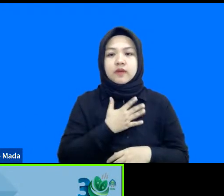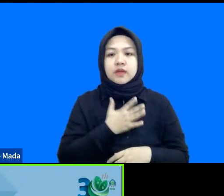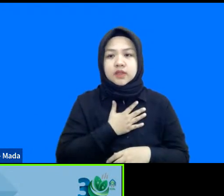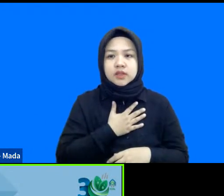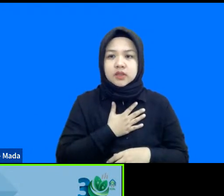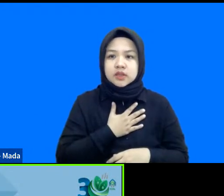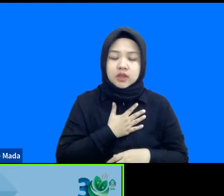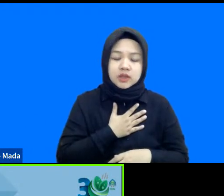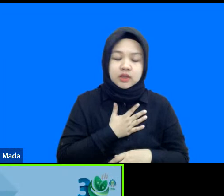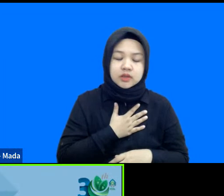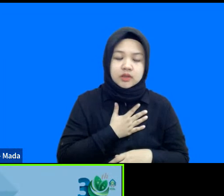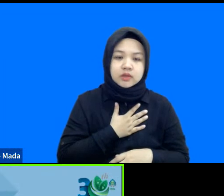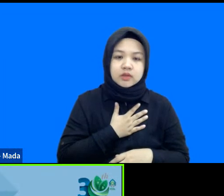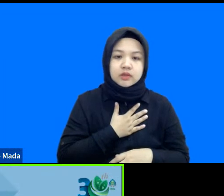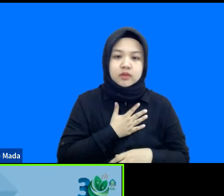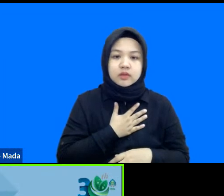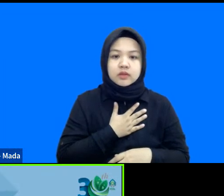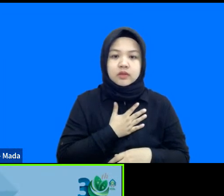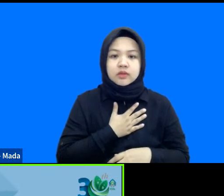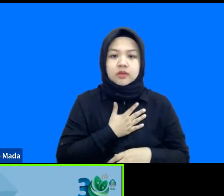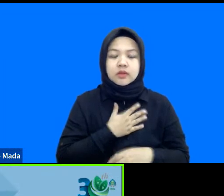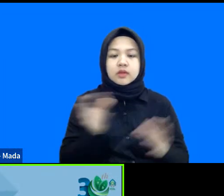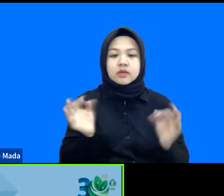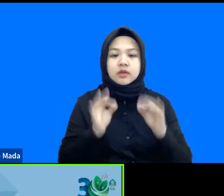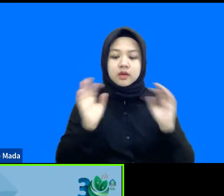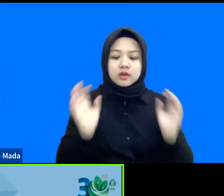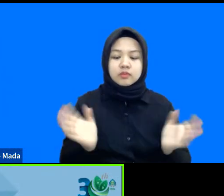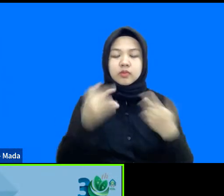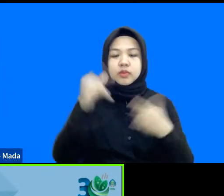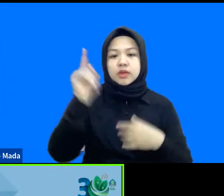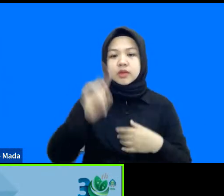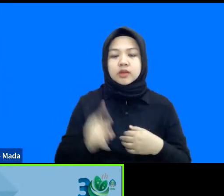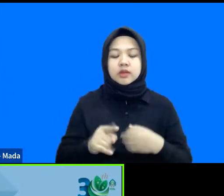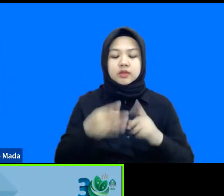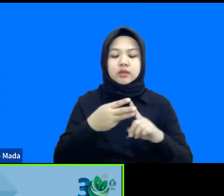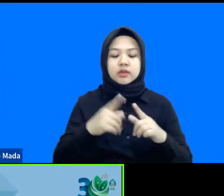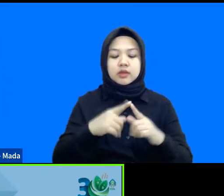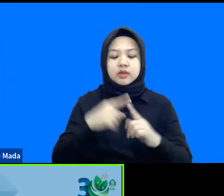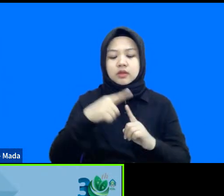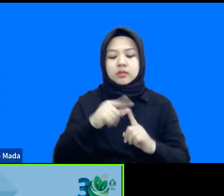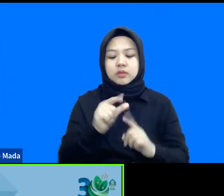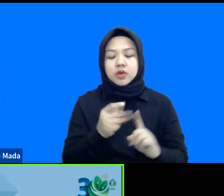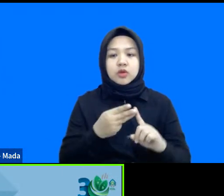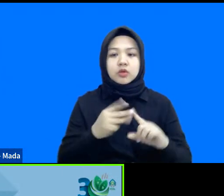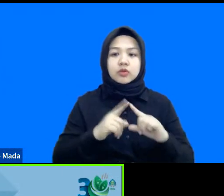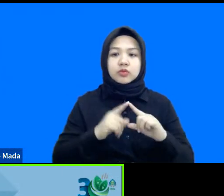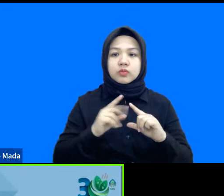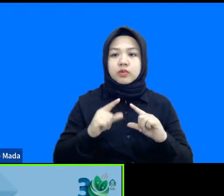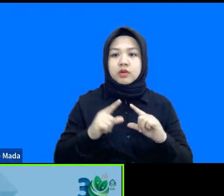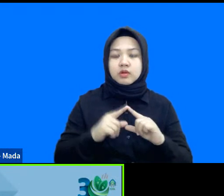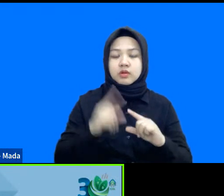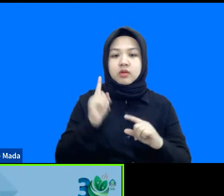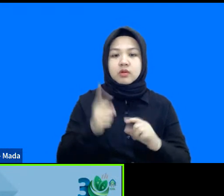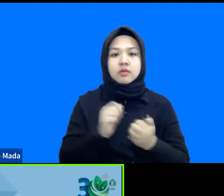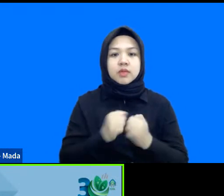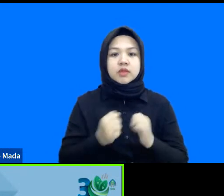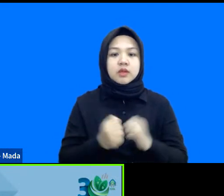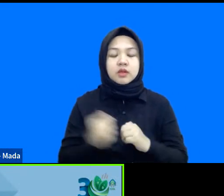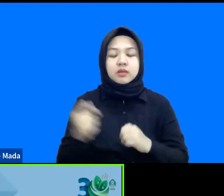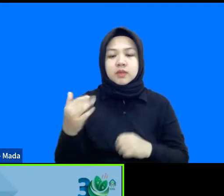actually had like death respiratory problems. But in the environmental impact assessment,